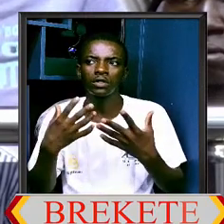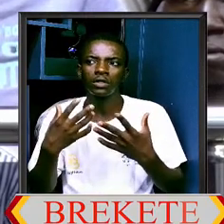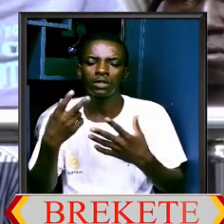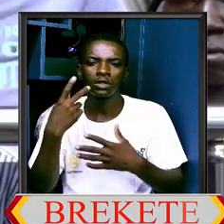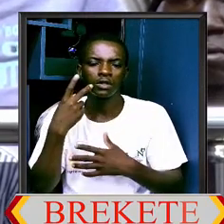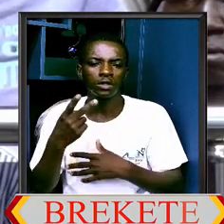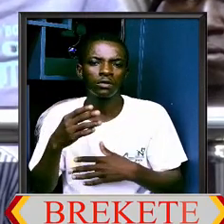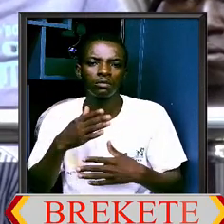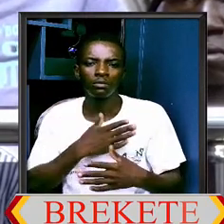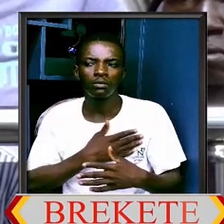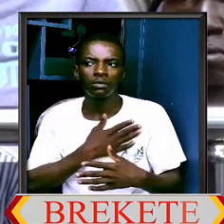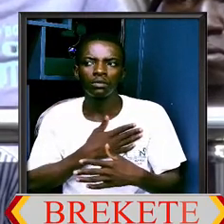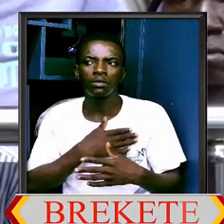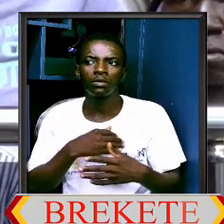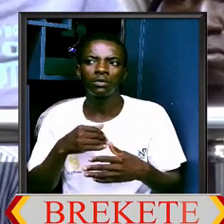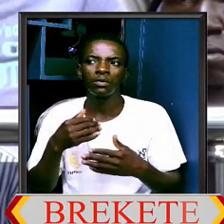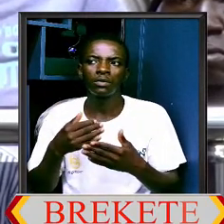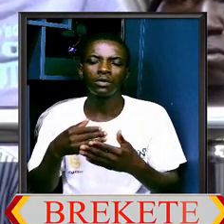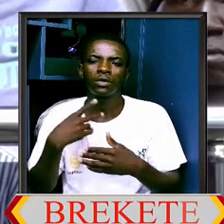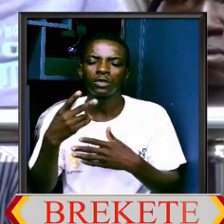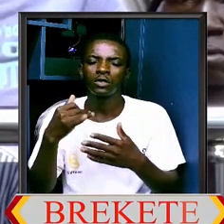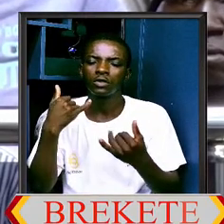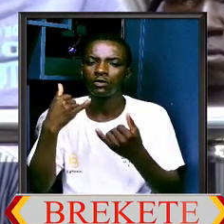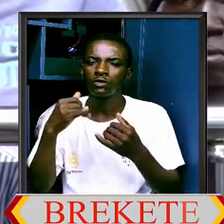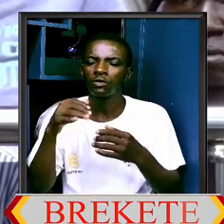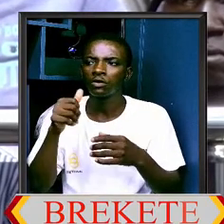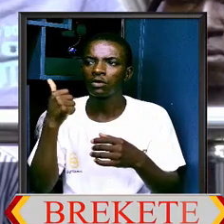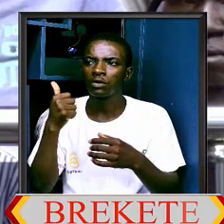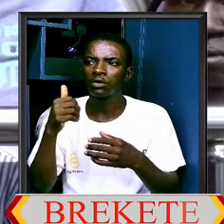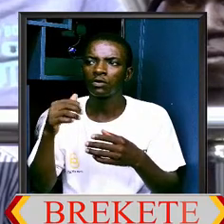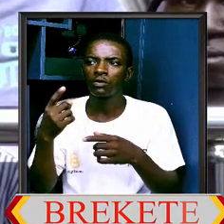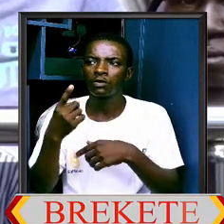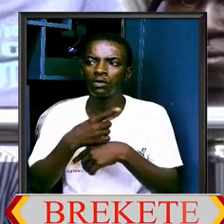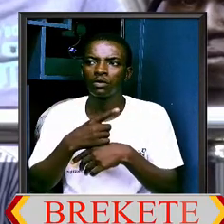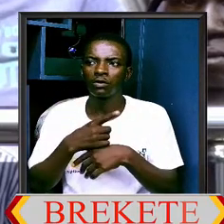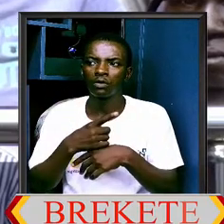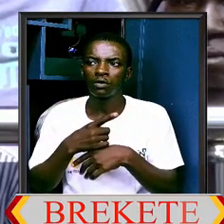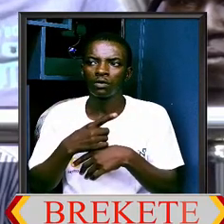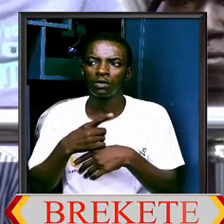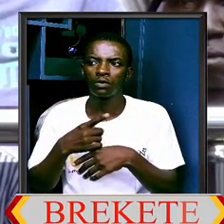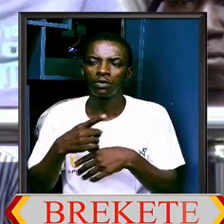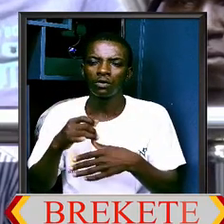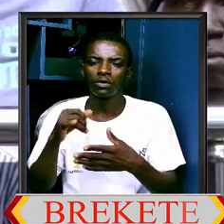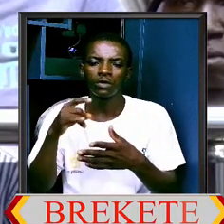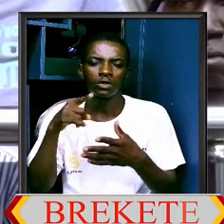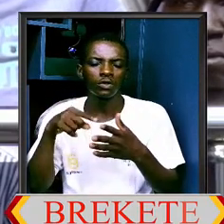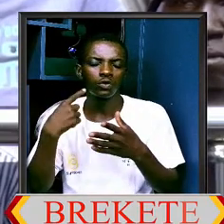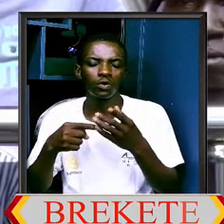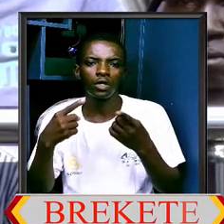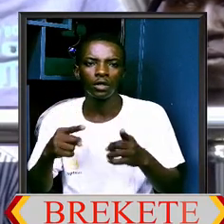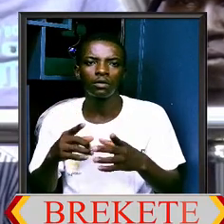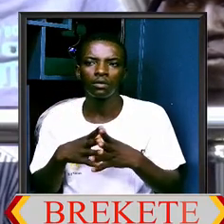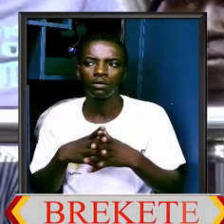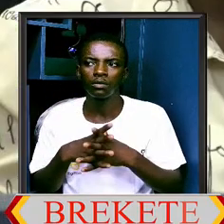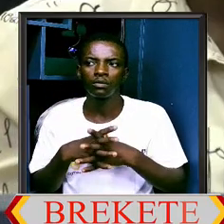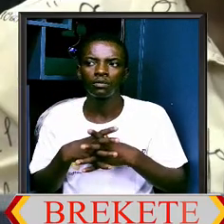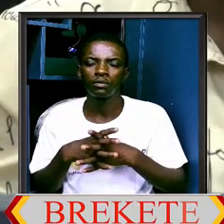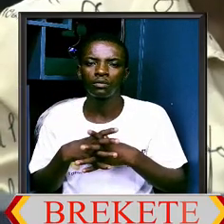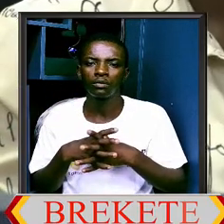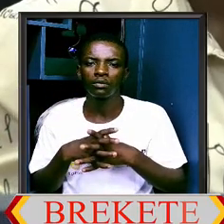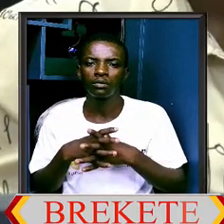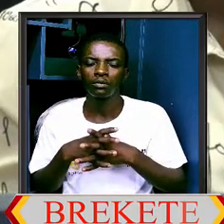say, please snap me and send to my auntie. If I die, I told them that this is what happened.